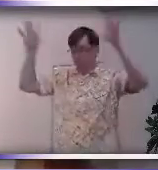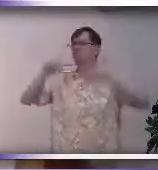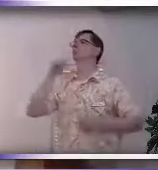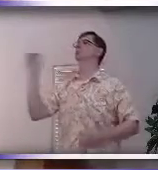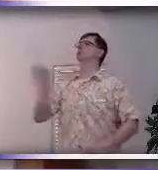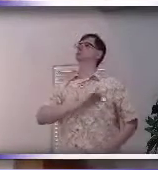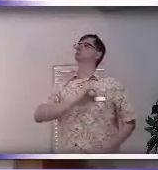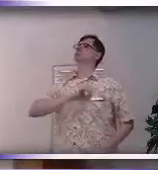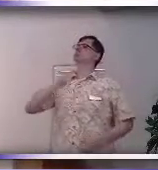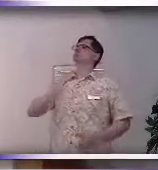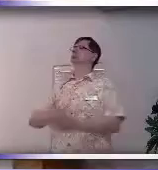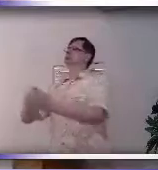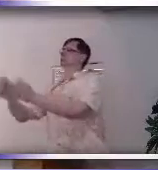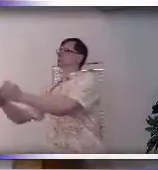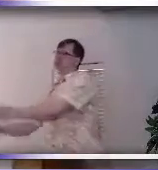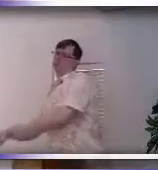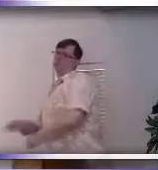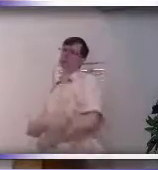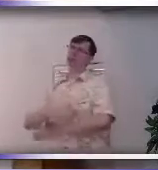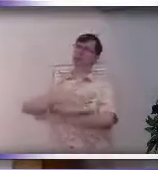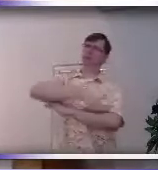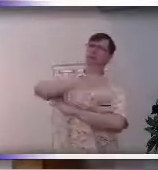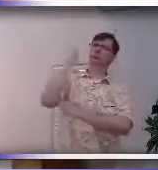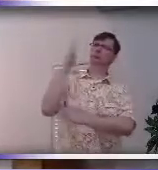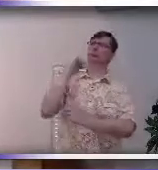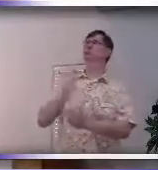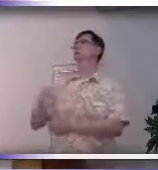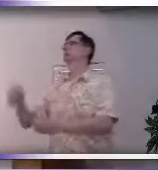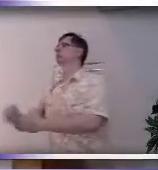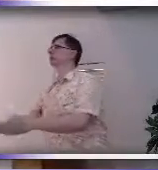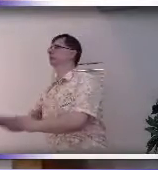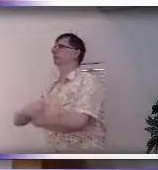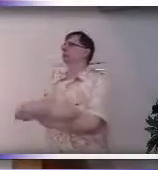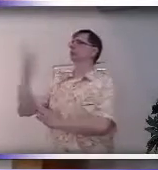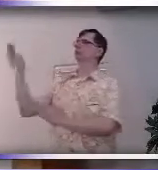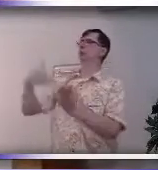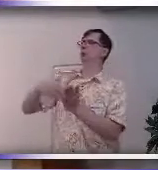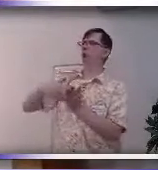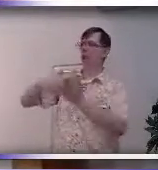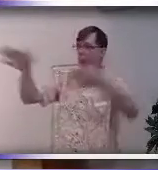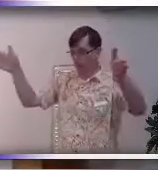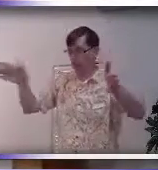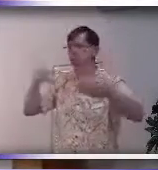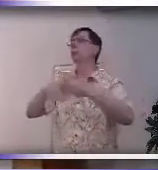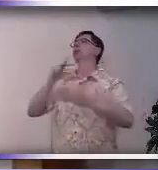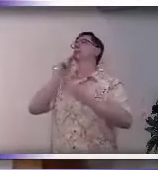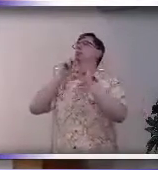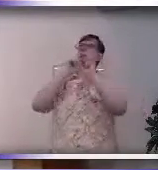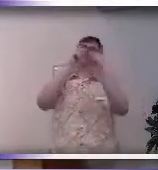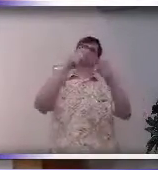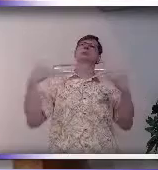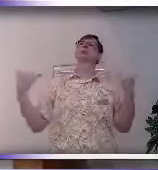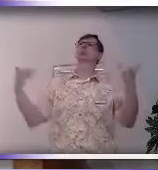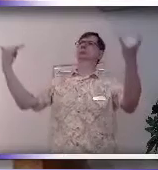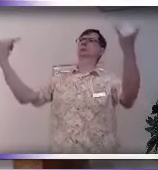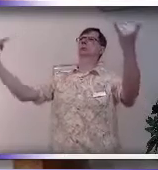every single day, right? Every day you have to reopen your eyes and say, what